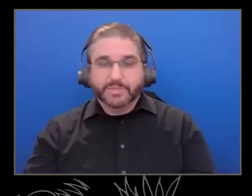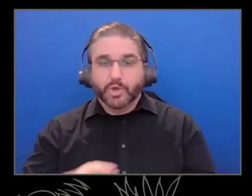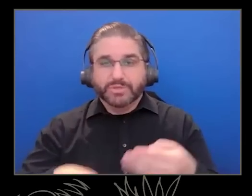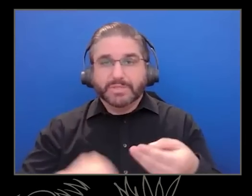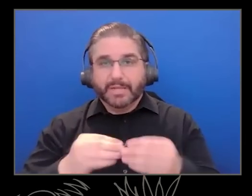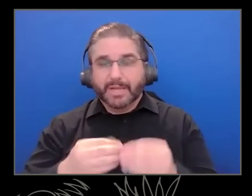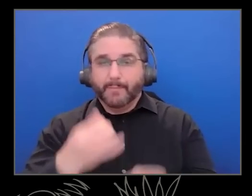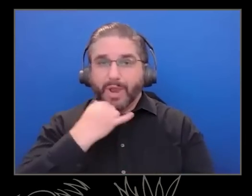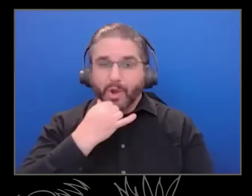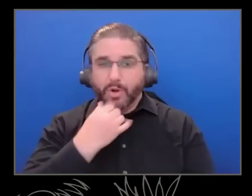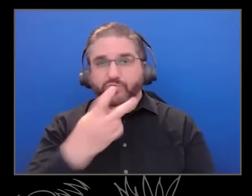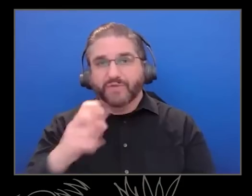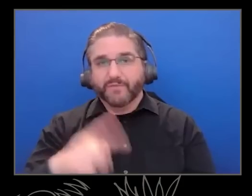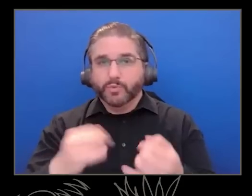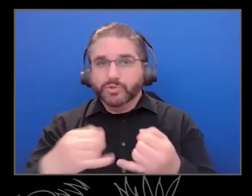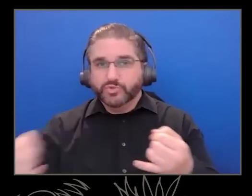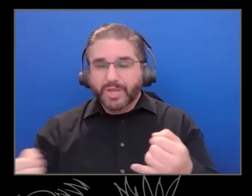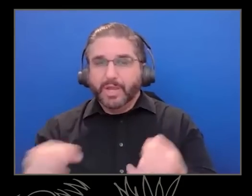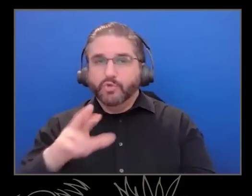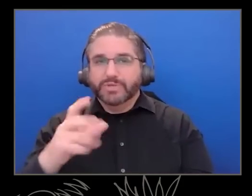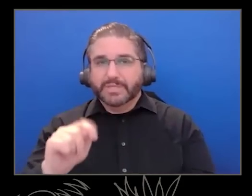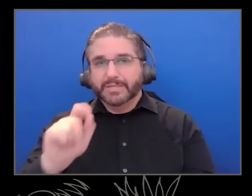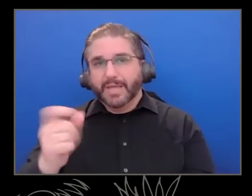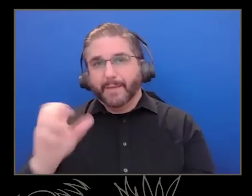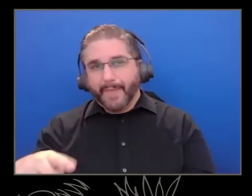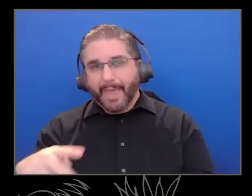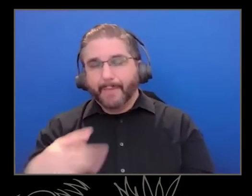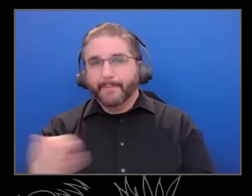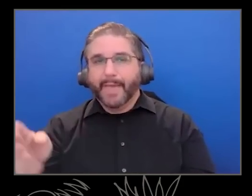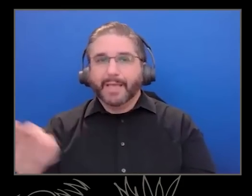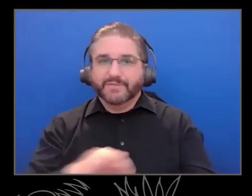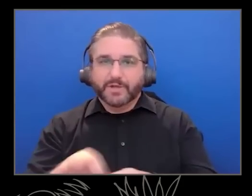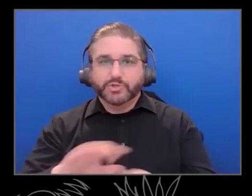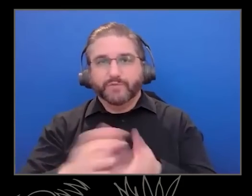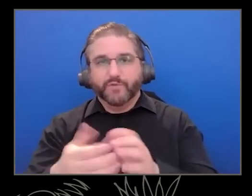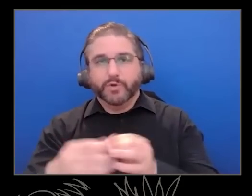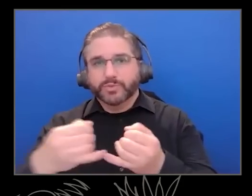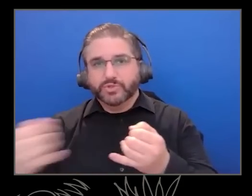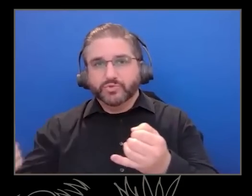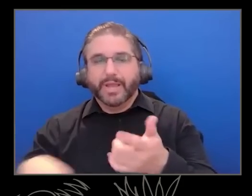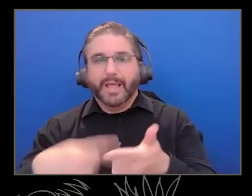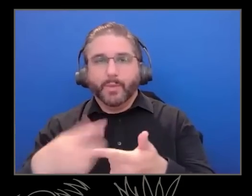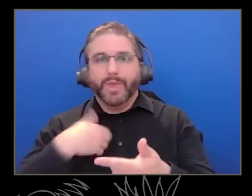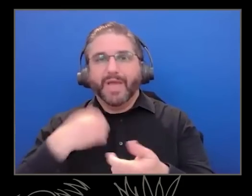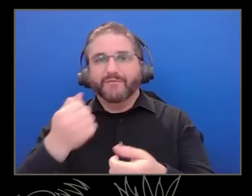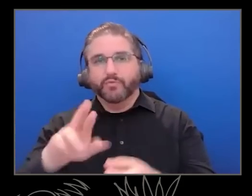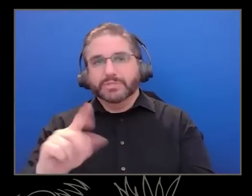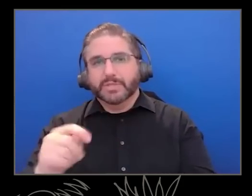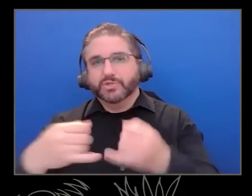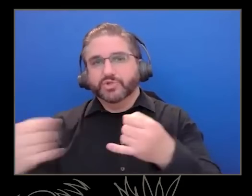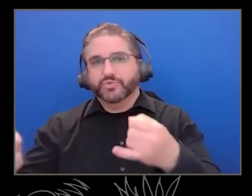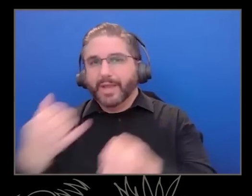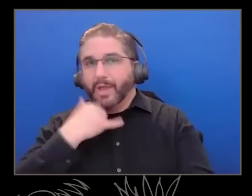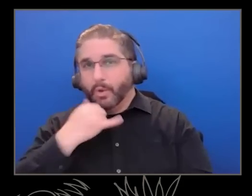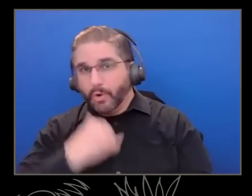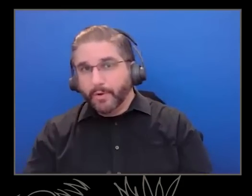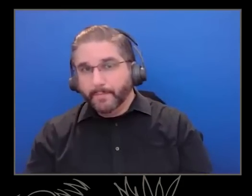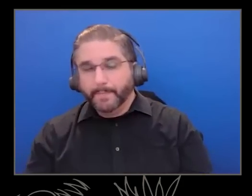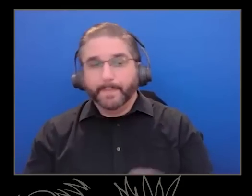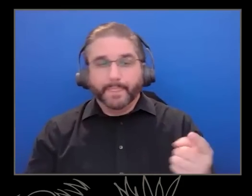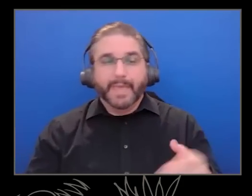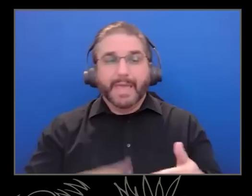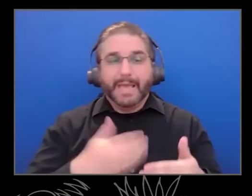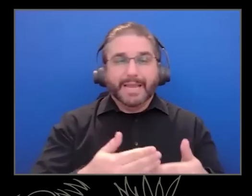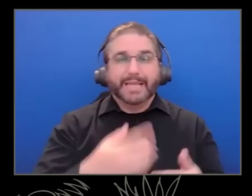transform it to a string. We just say result.map, pass our function in to convert it to a string, and we end up with a result string error. The next is and